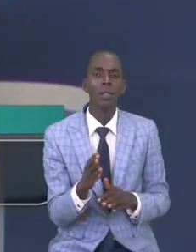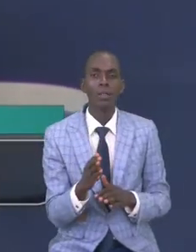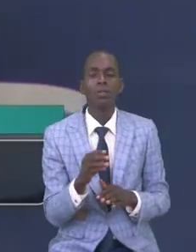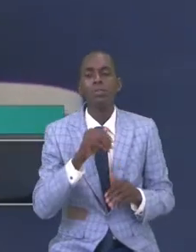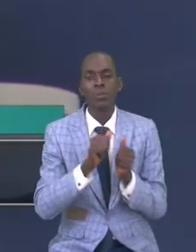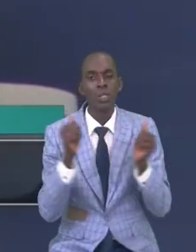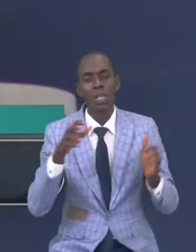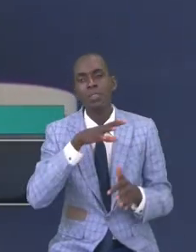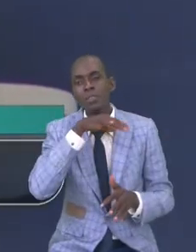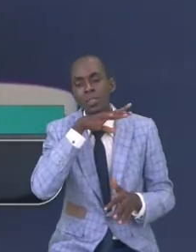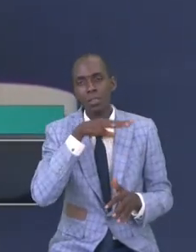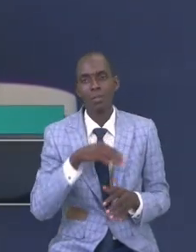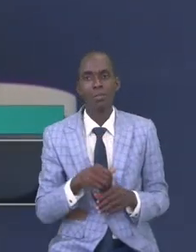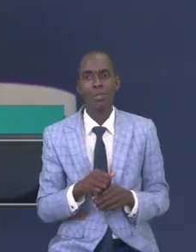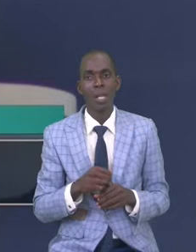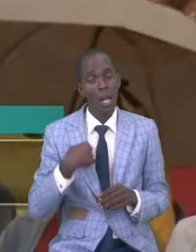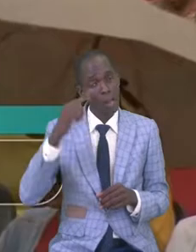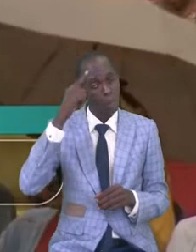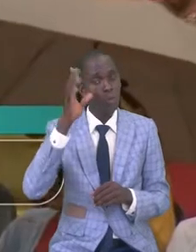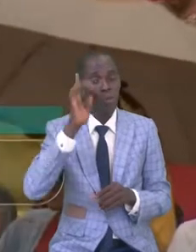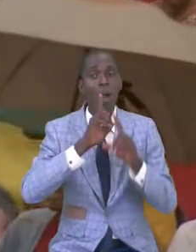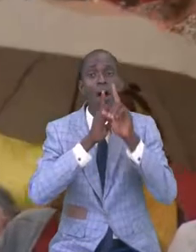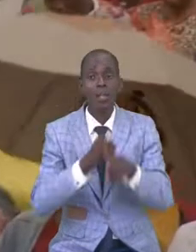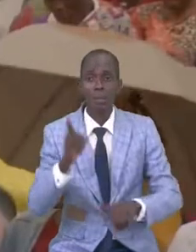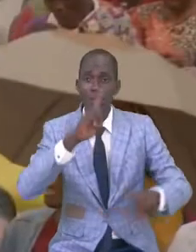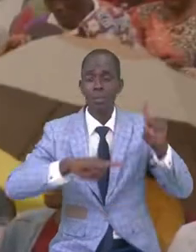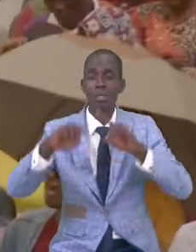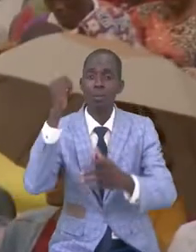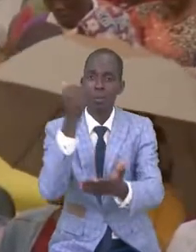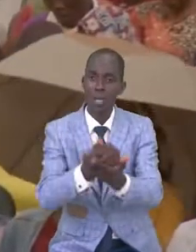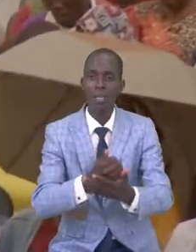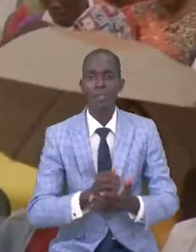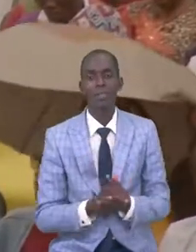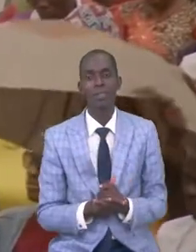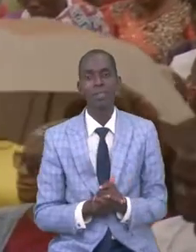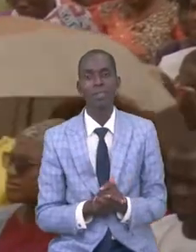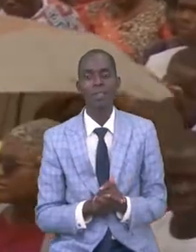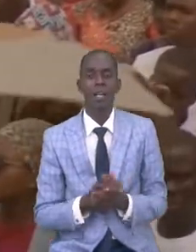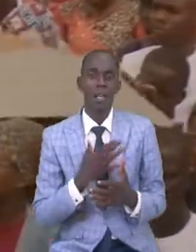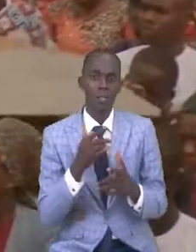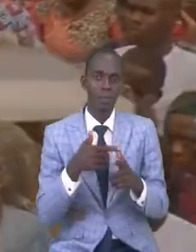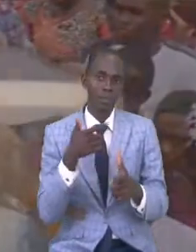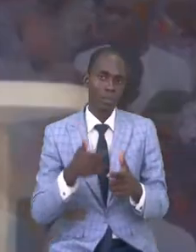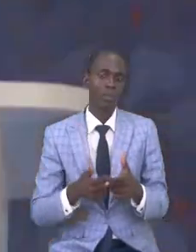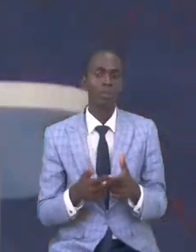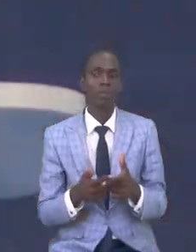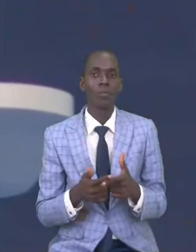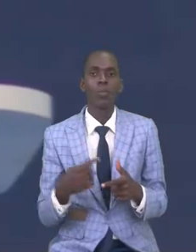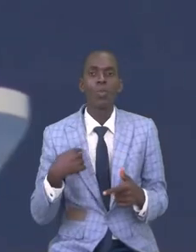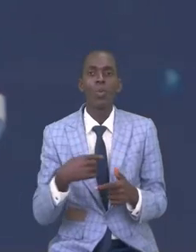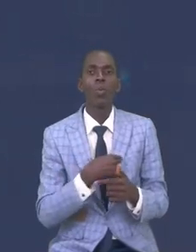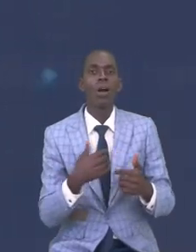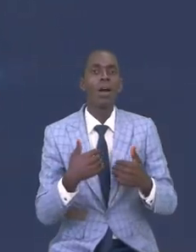unblemished. I was waiting for an amen there. Amen. And then we